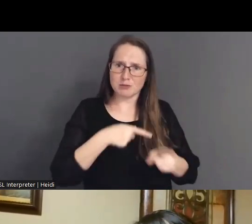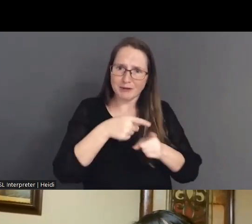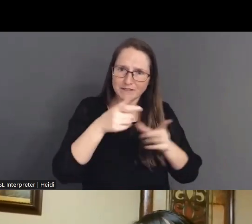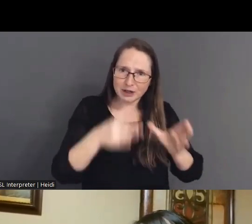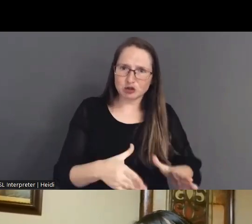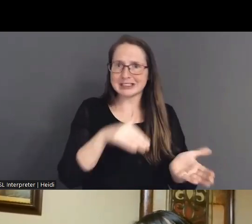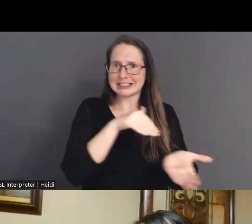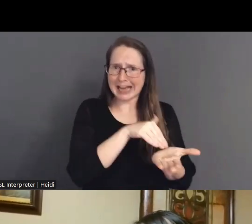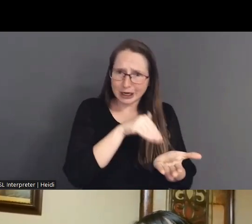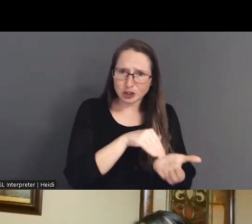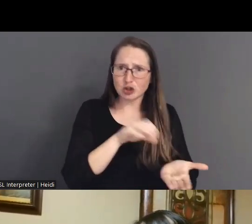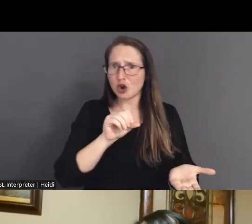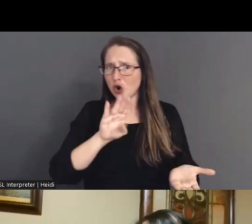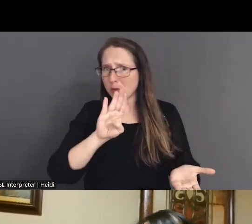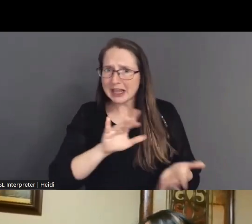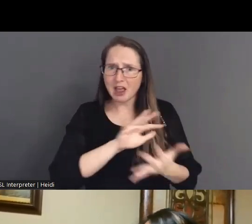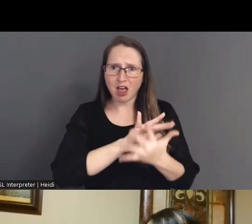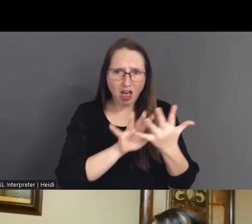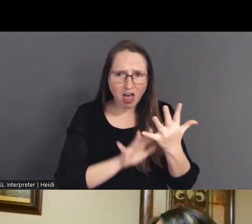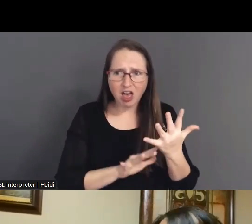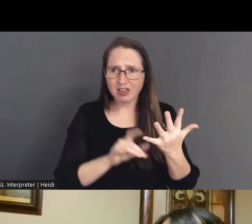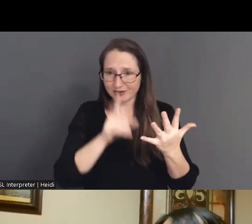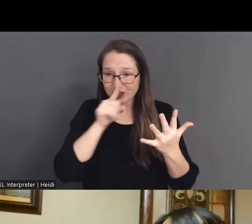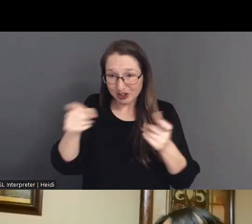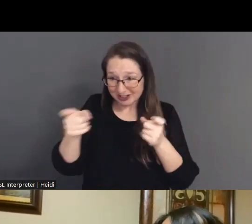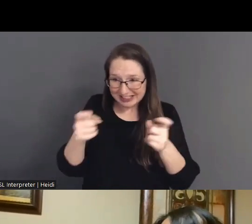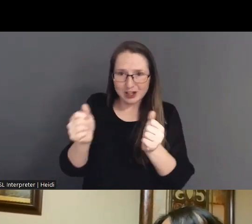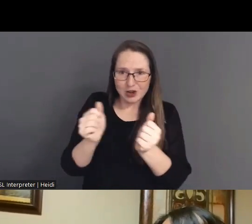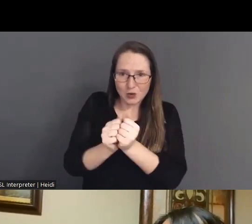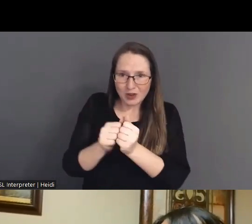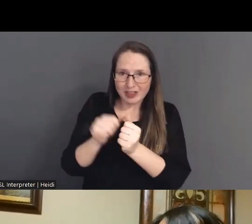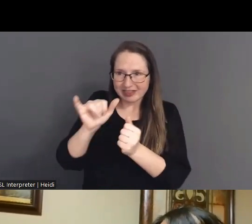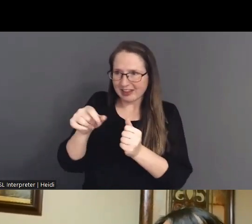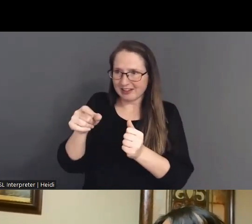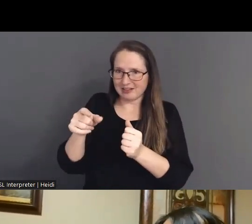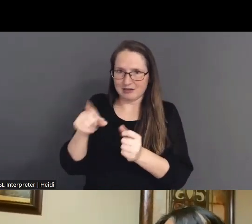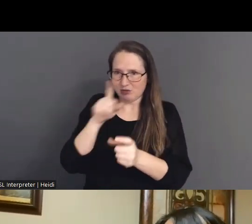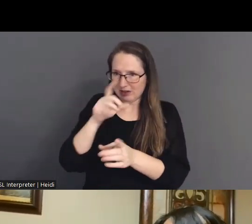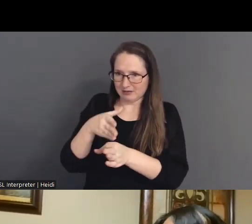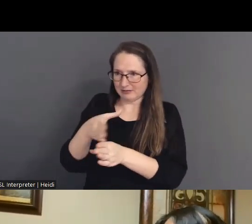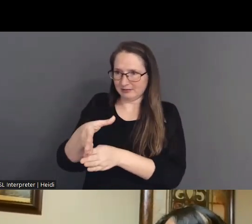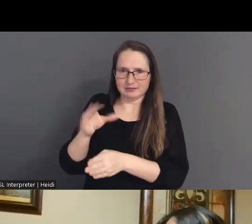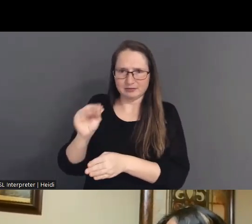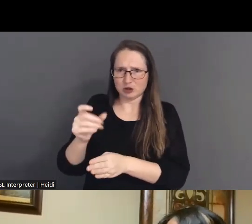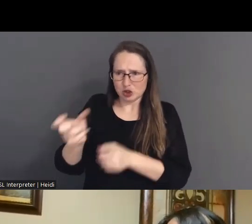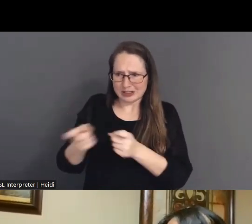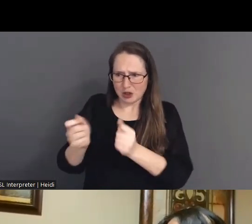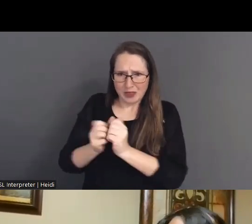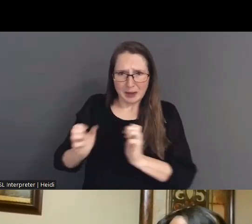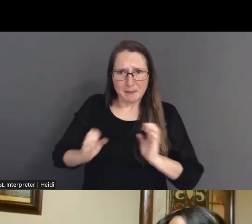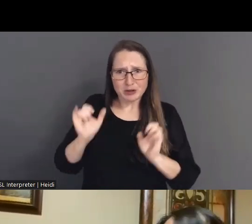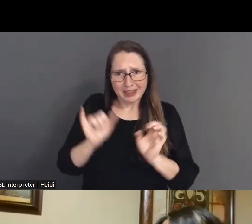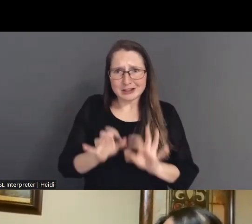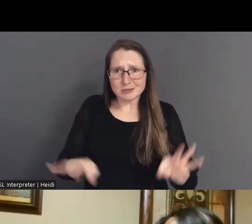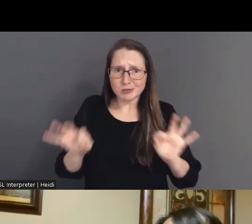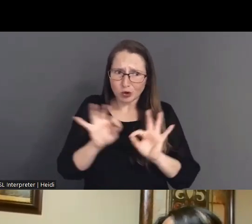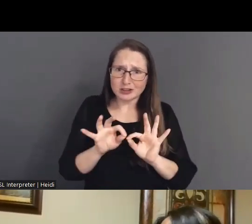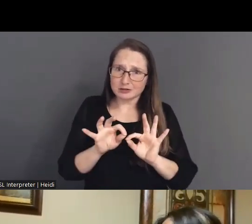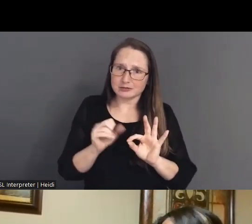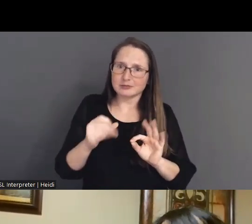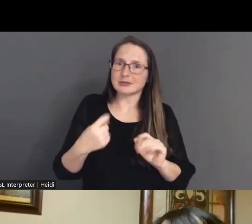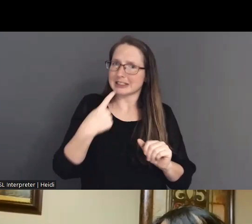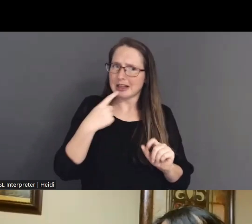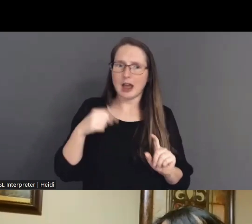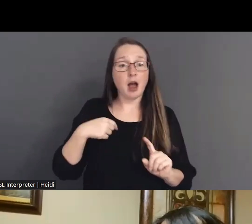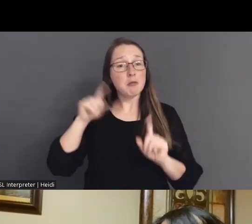the doctors. Even you're dealing with the mind and you're dealing with emotions, and that's important. So saying that